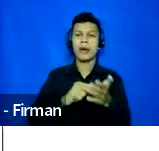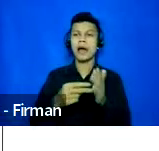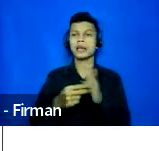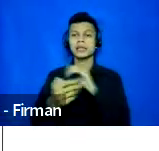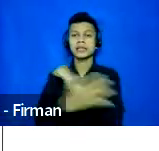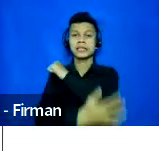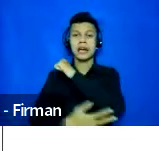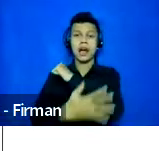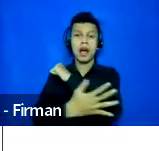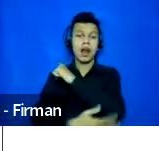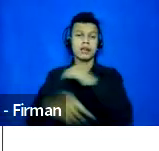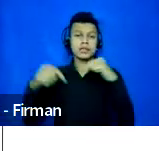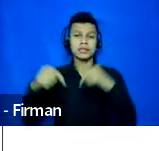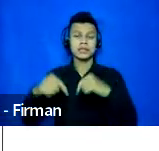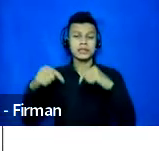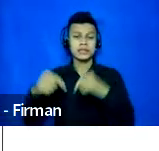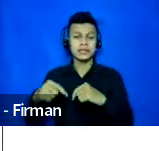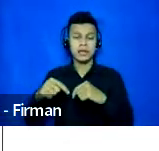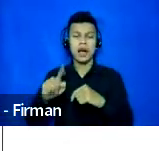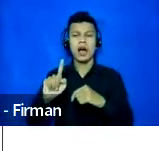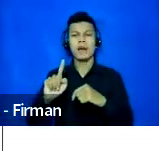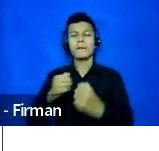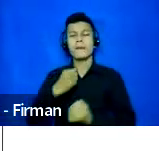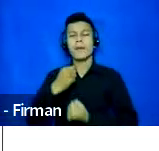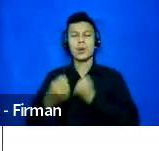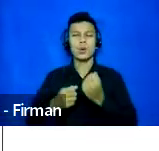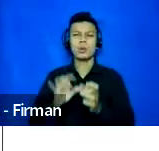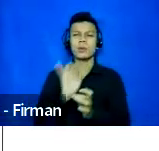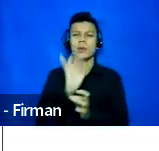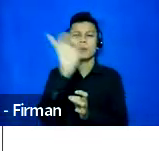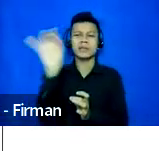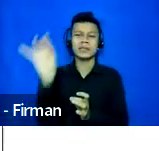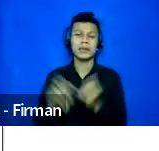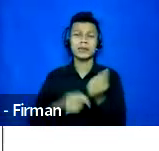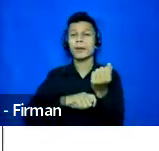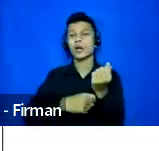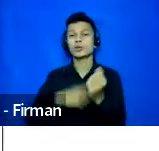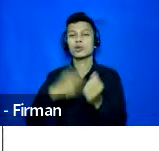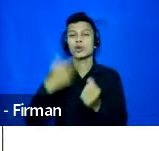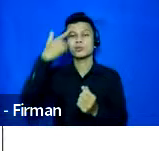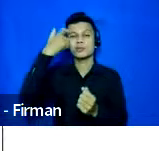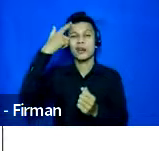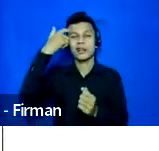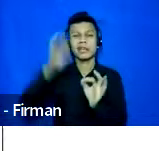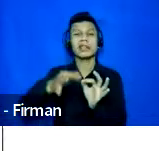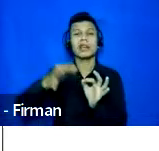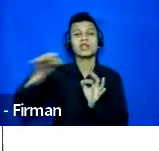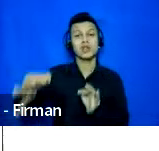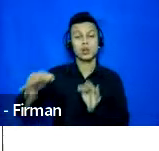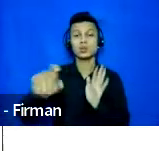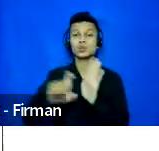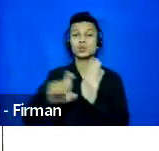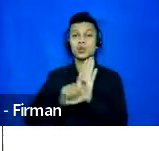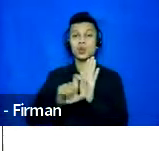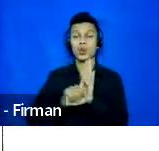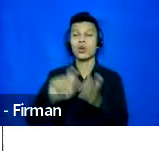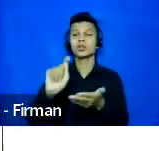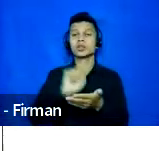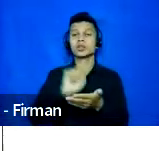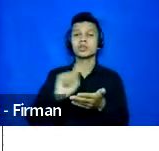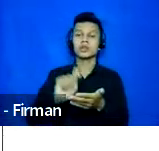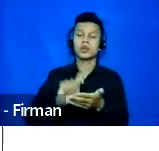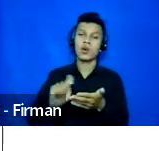a variety of remote learning responses when schools closed. This included paper-based and take-home